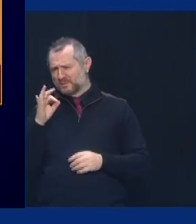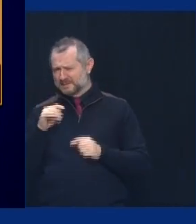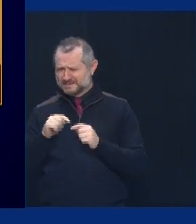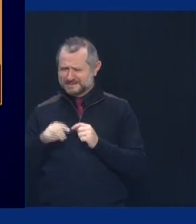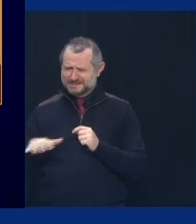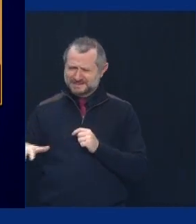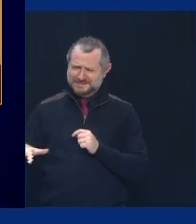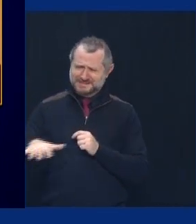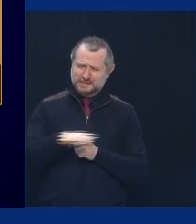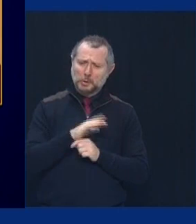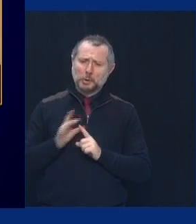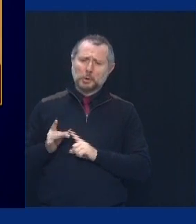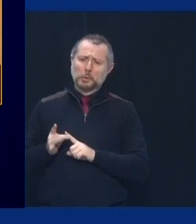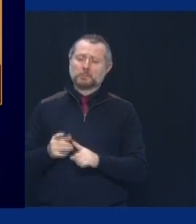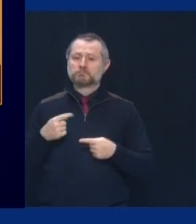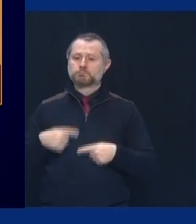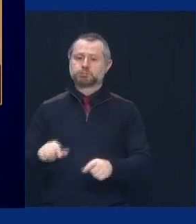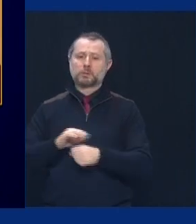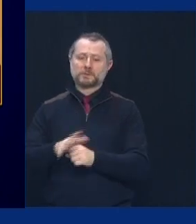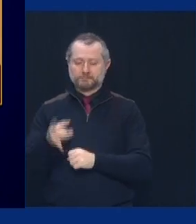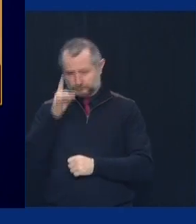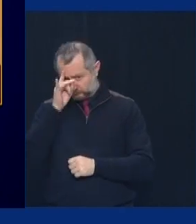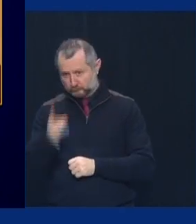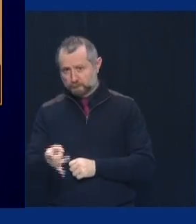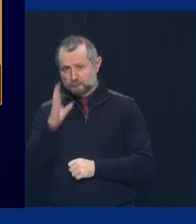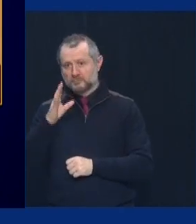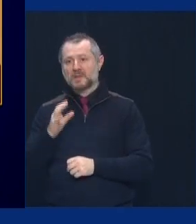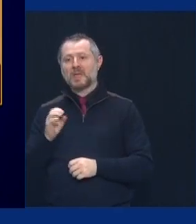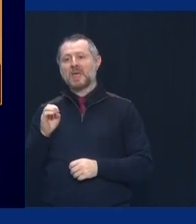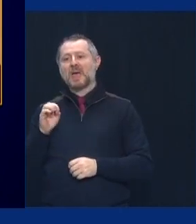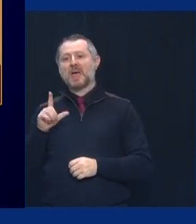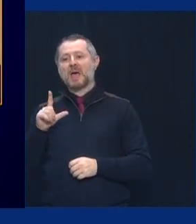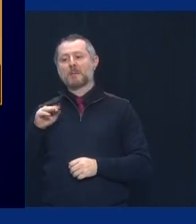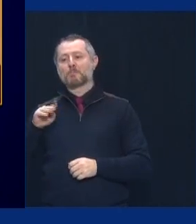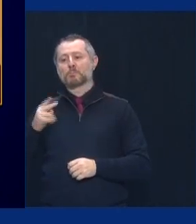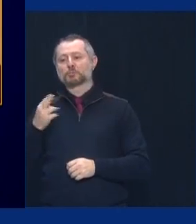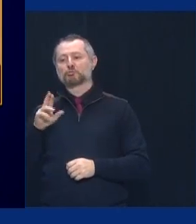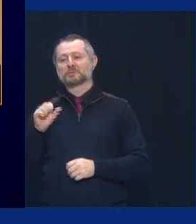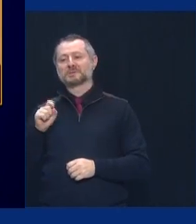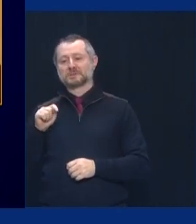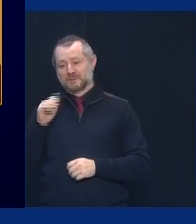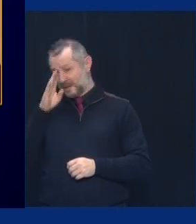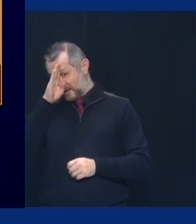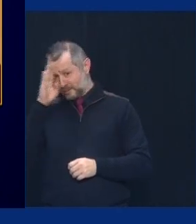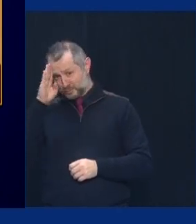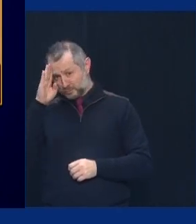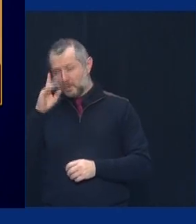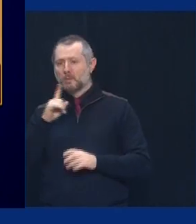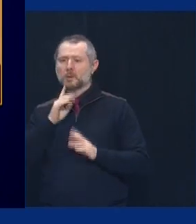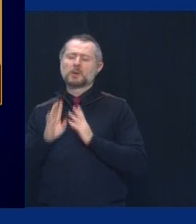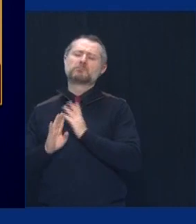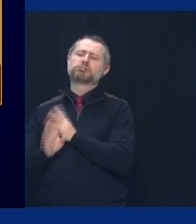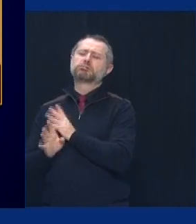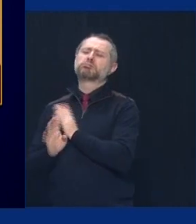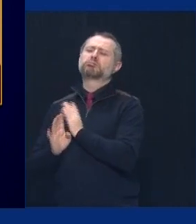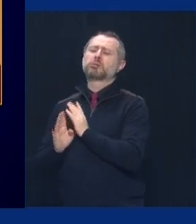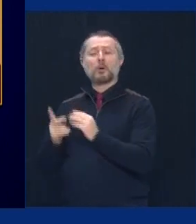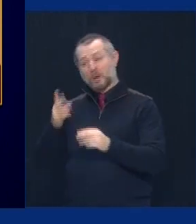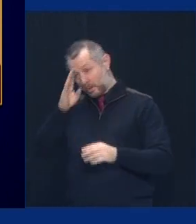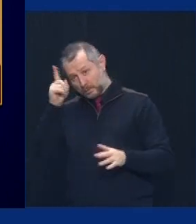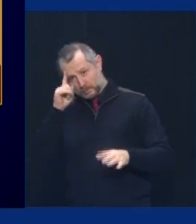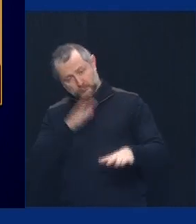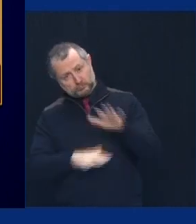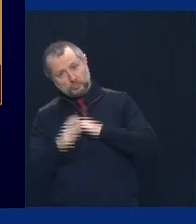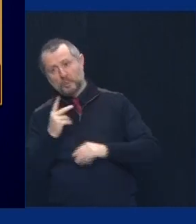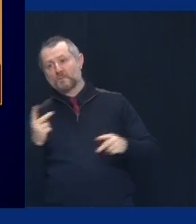of this pandemic. Elmhurst Hospital, which was one of the hardest hit hospitals in this country, is in